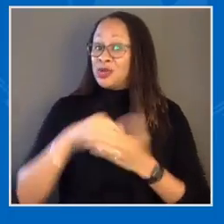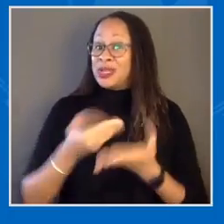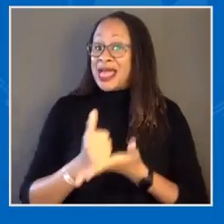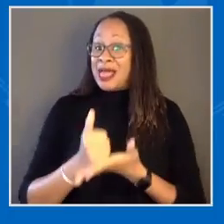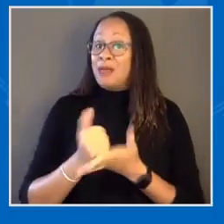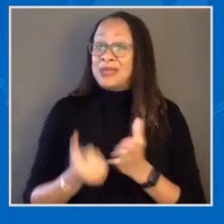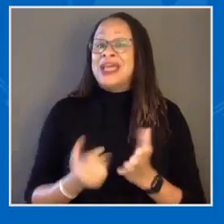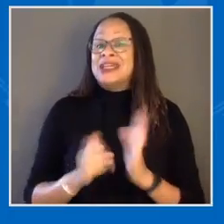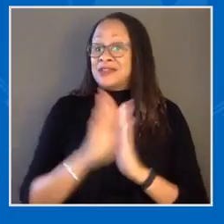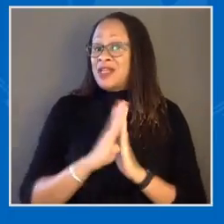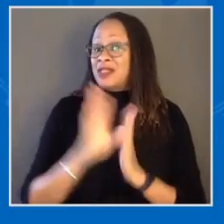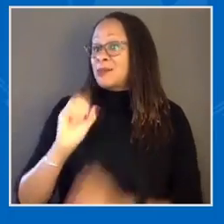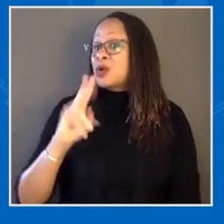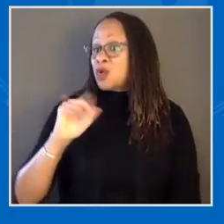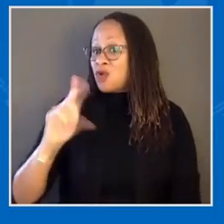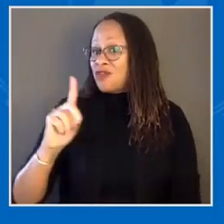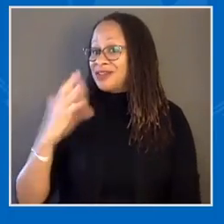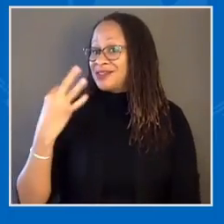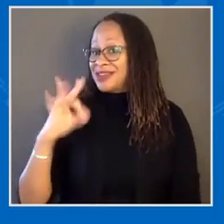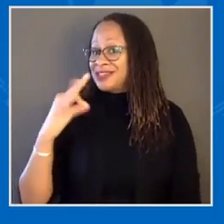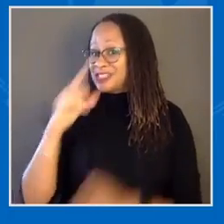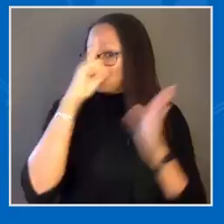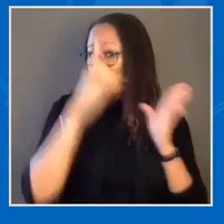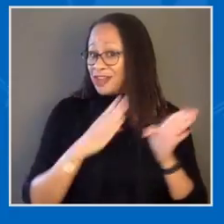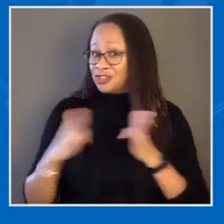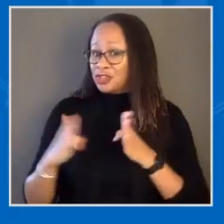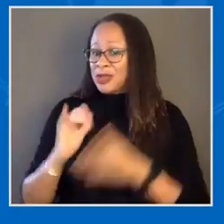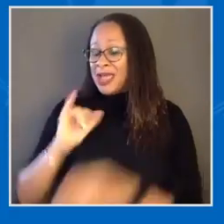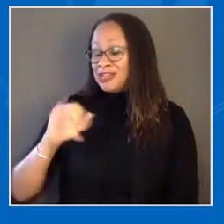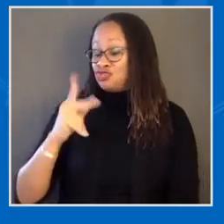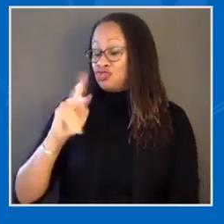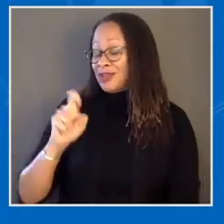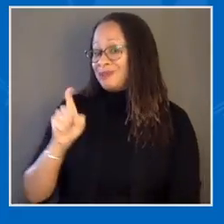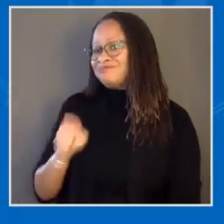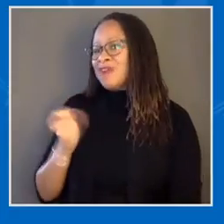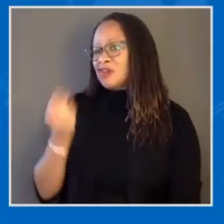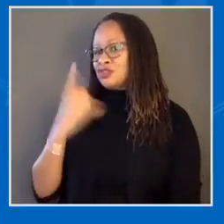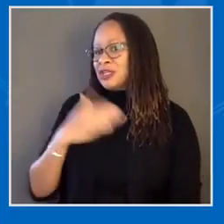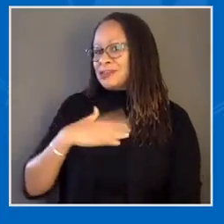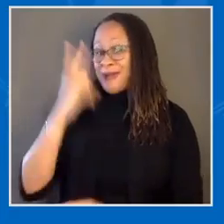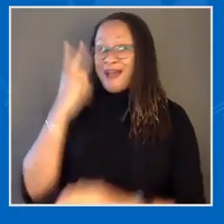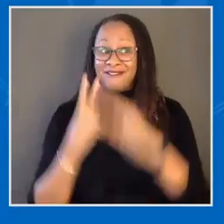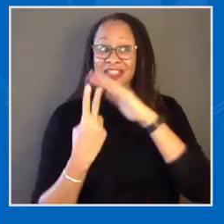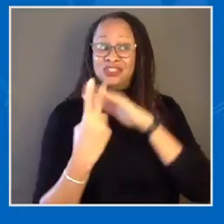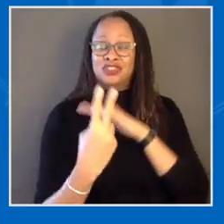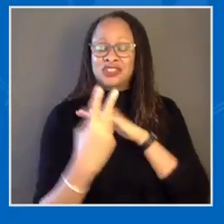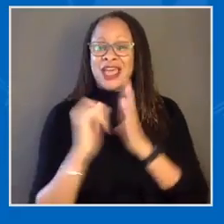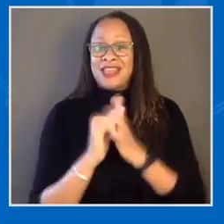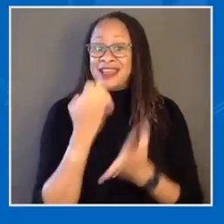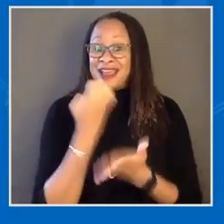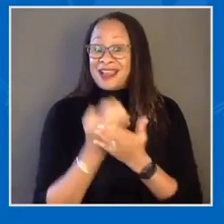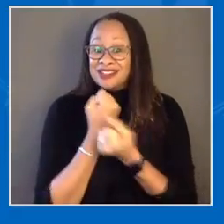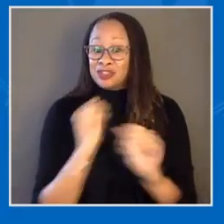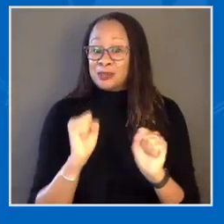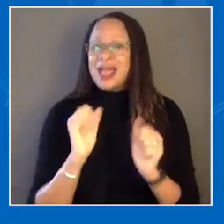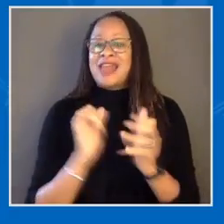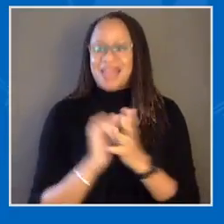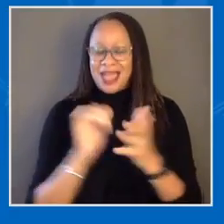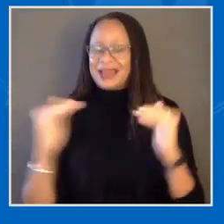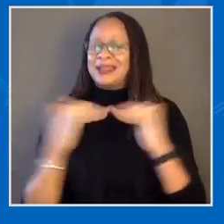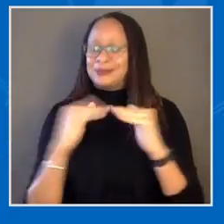COVID-19 strategy. Jake understands my vision that economic security is national